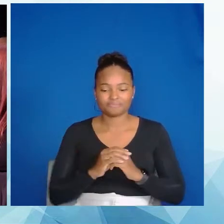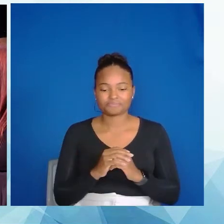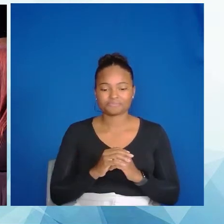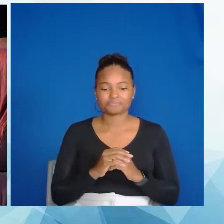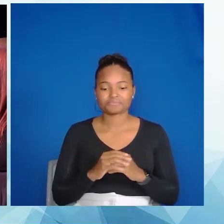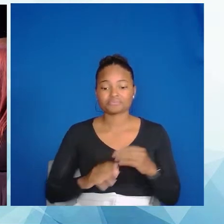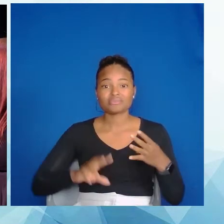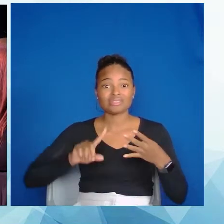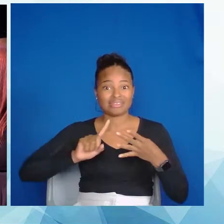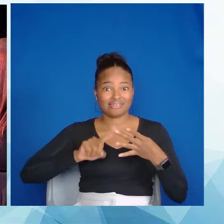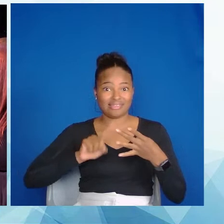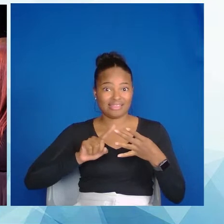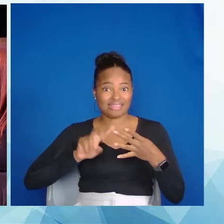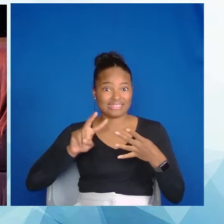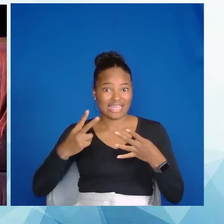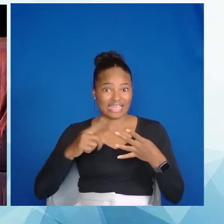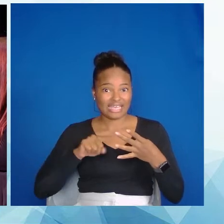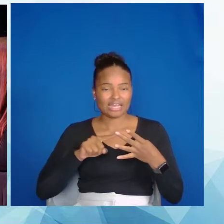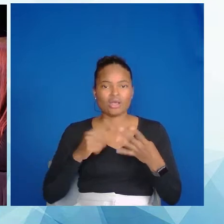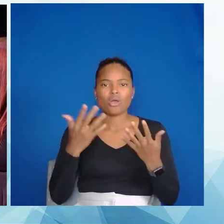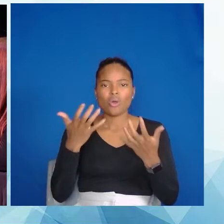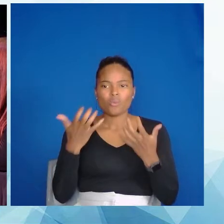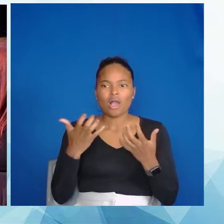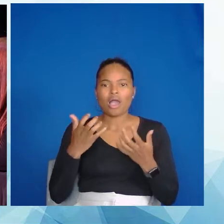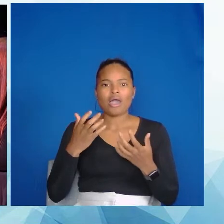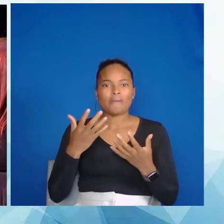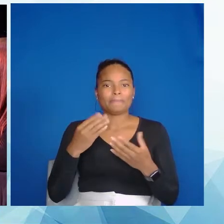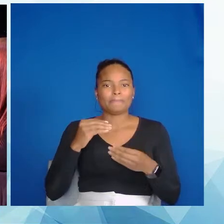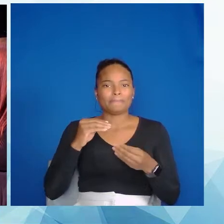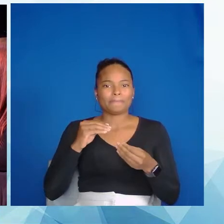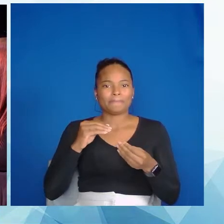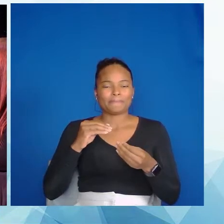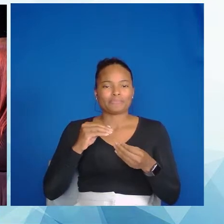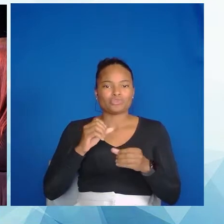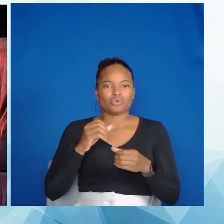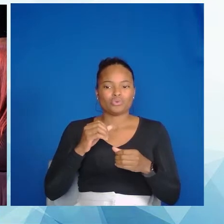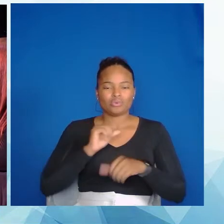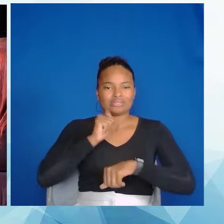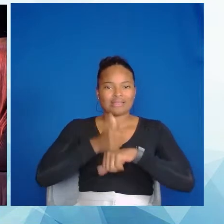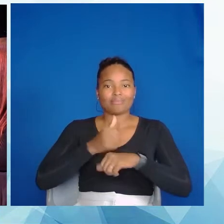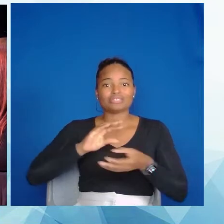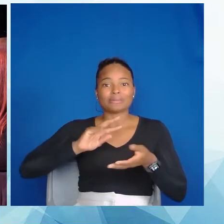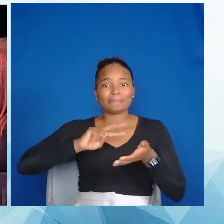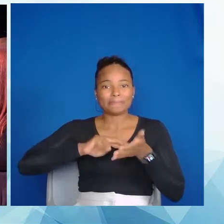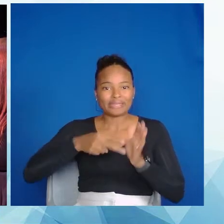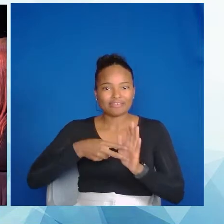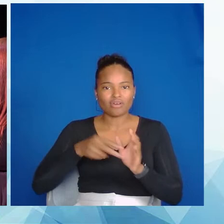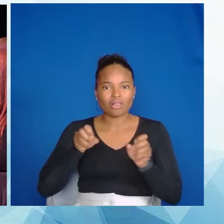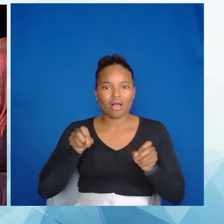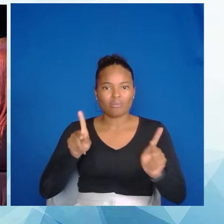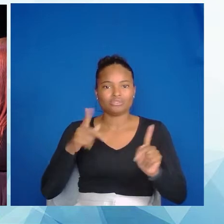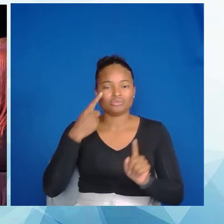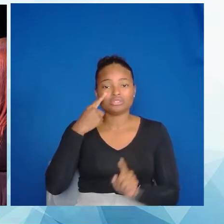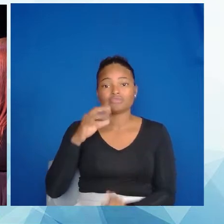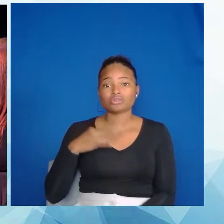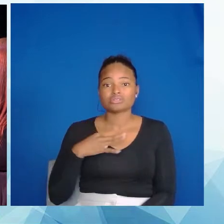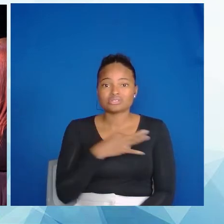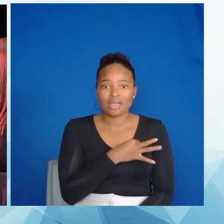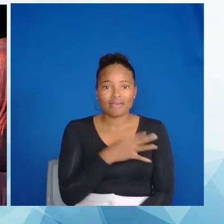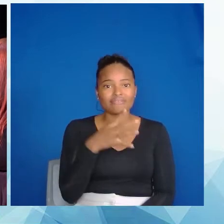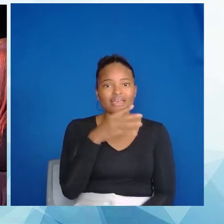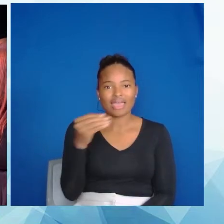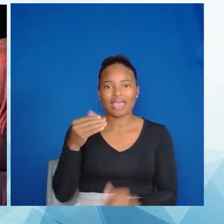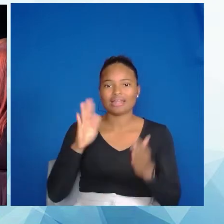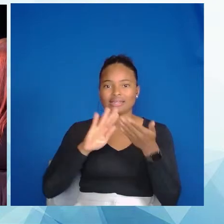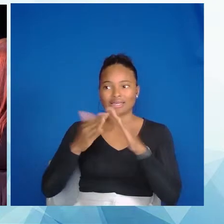to make meaningful opportunities for our staff and the community as